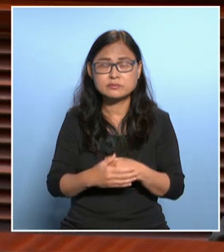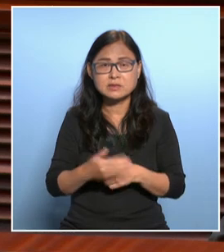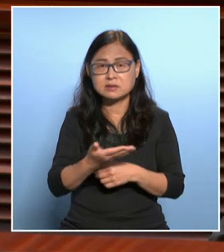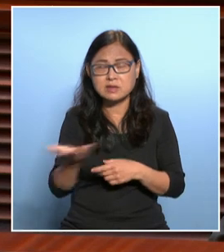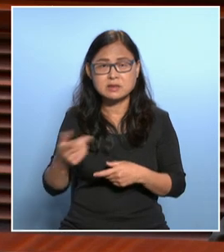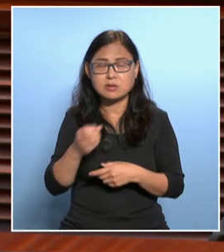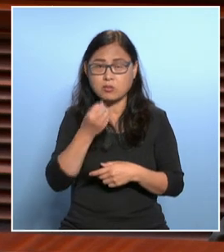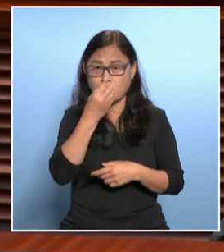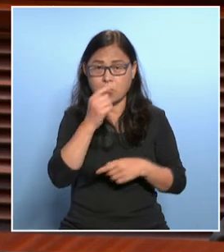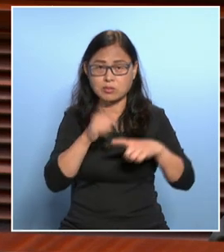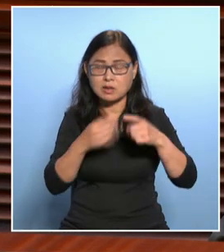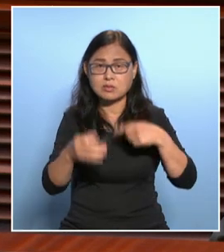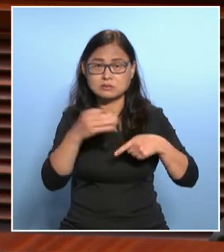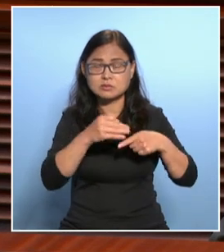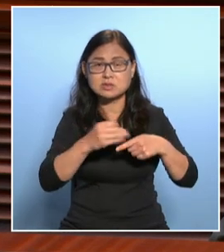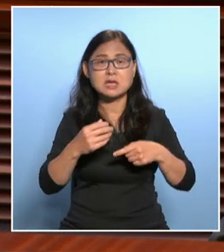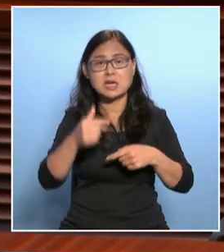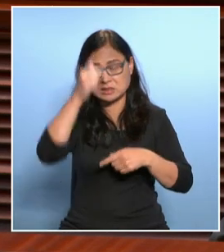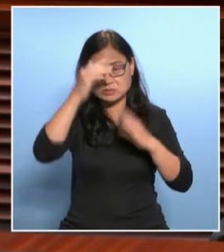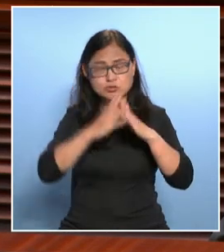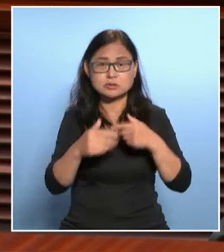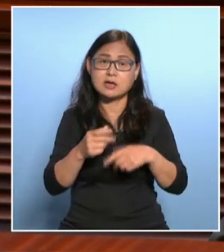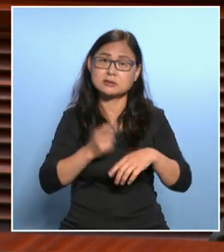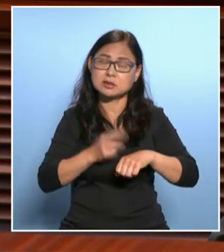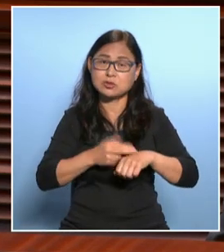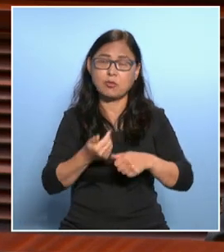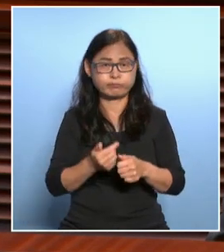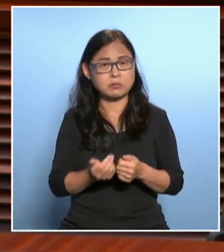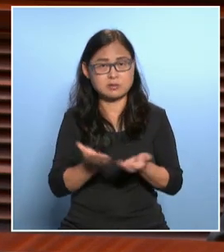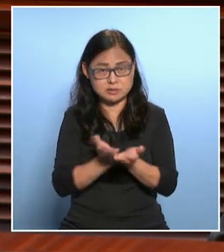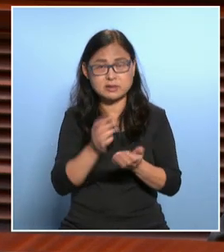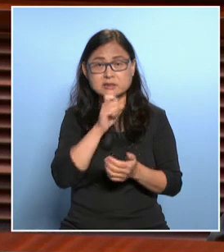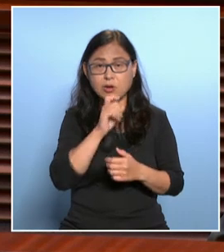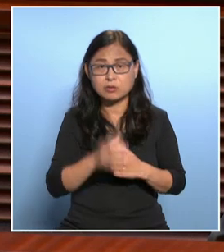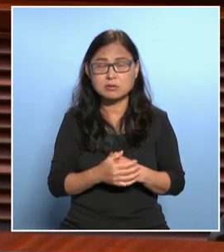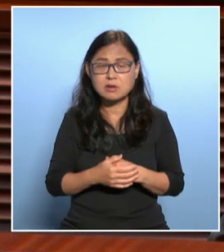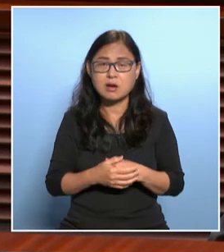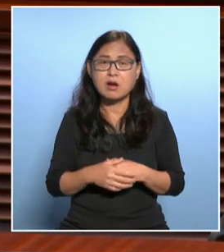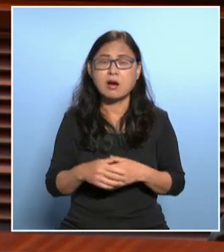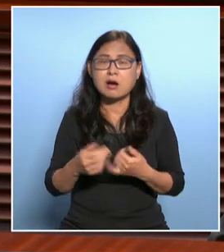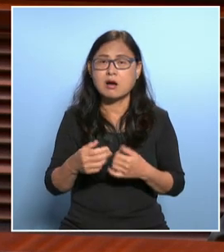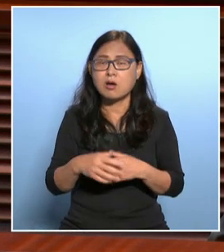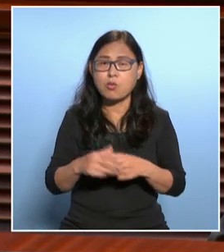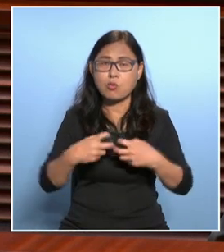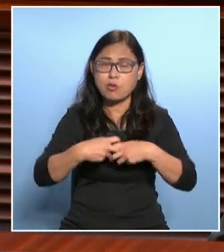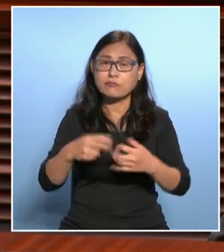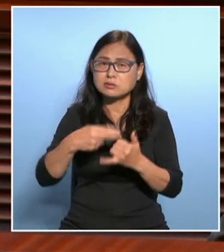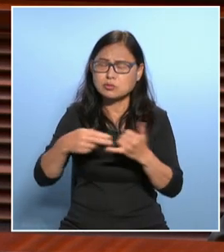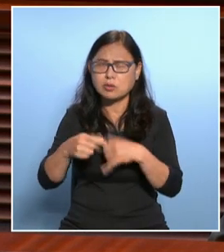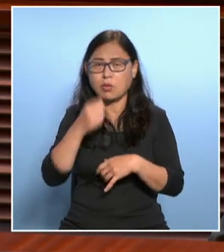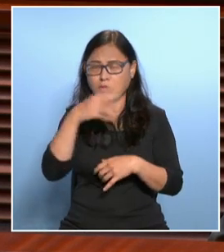Can you answer this question for me? In terms of skills, the standard of